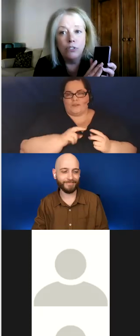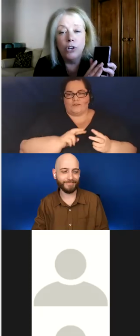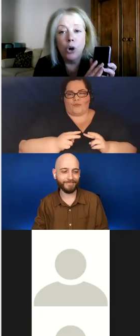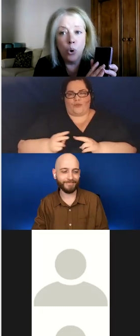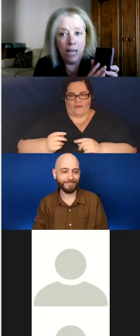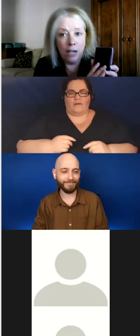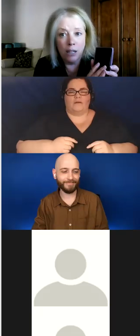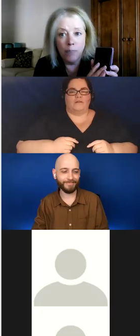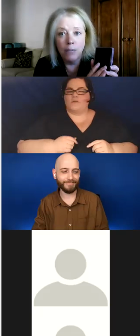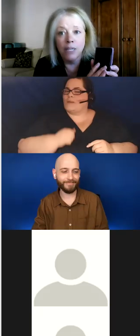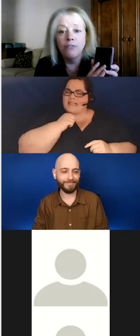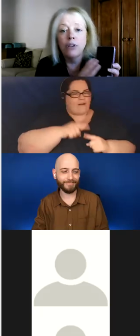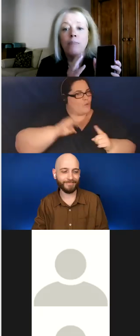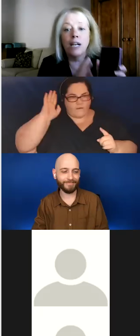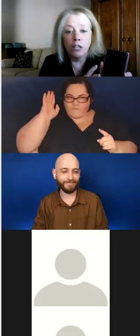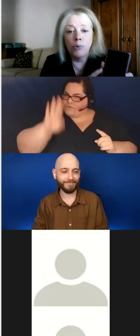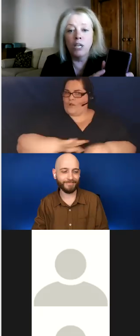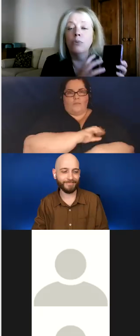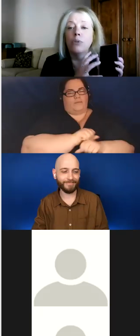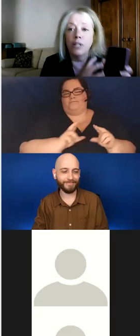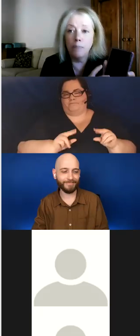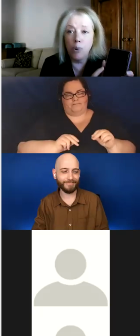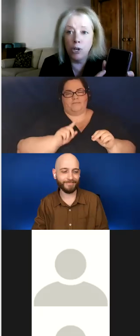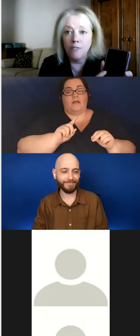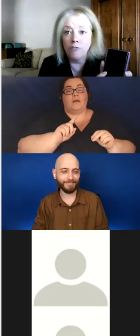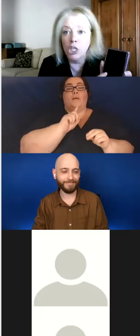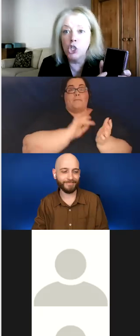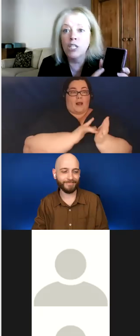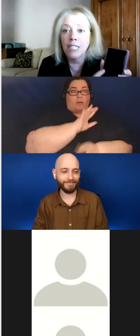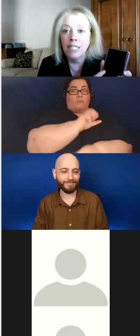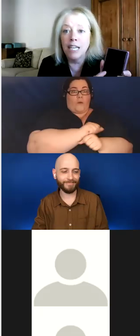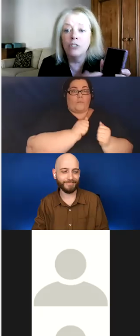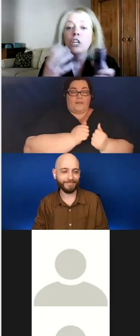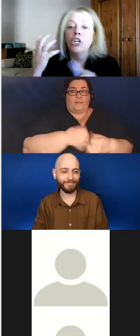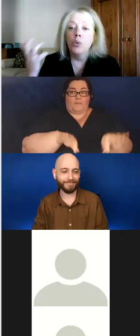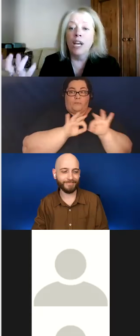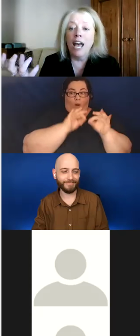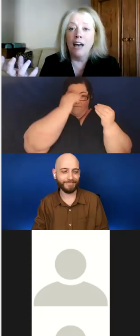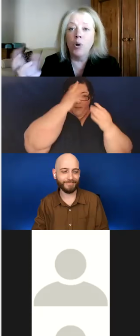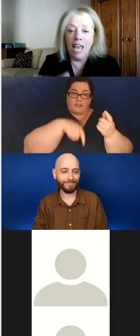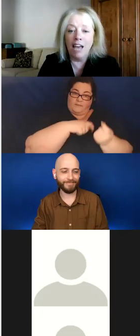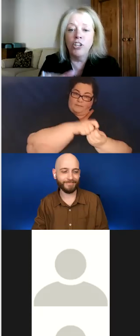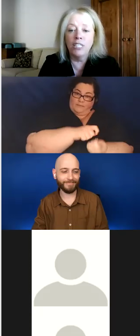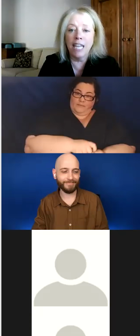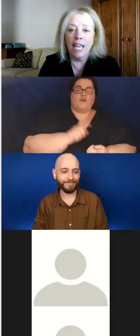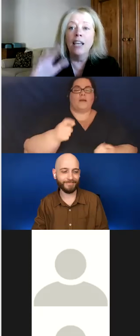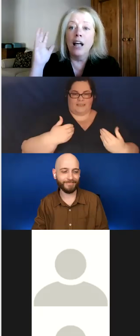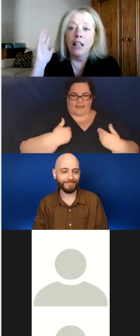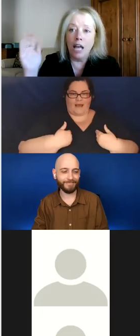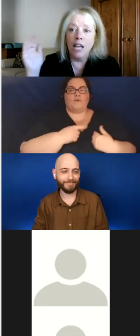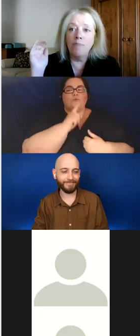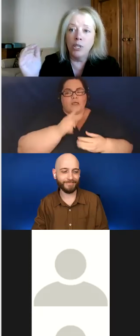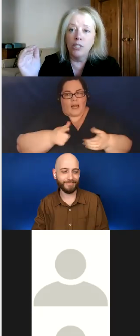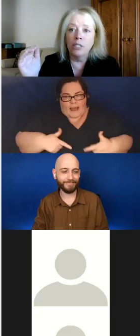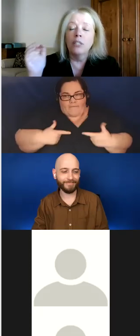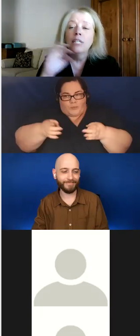used for a whole medical appointment. For a medical appointment with really important information and details, you want to have what we have here today, a